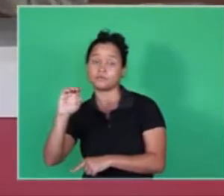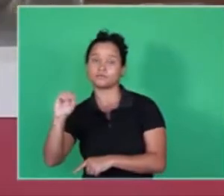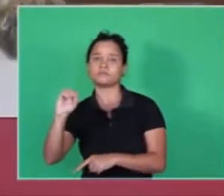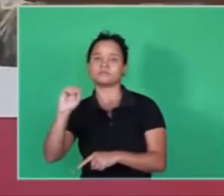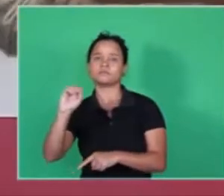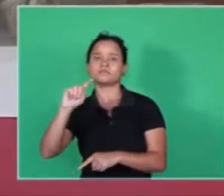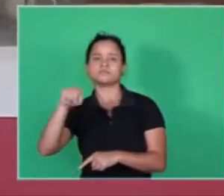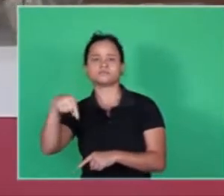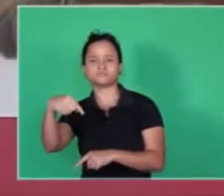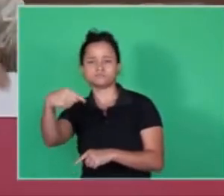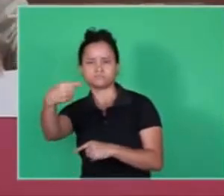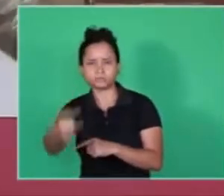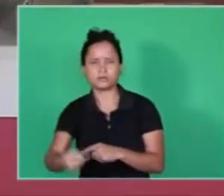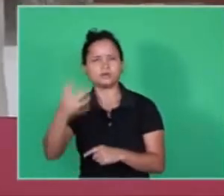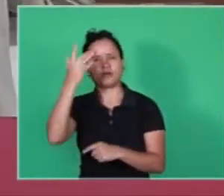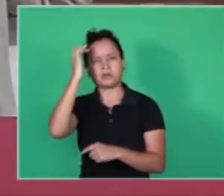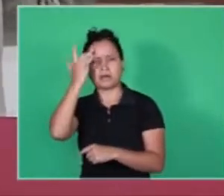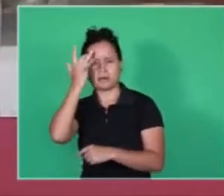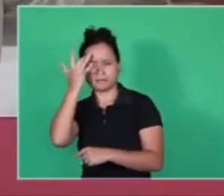Is to think.